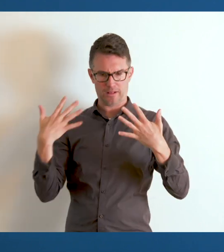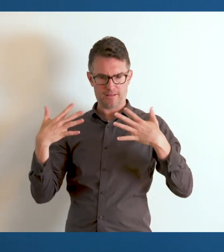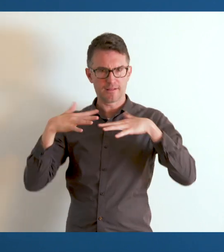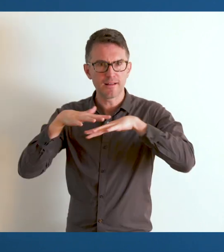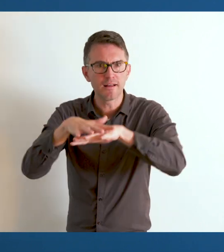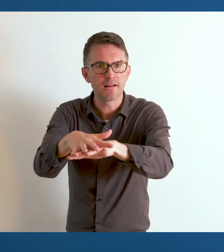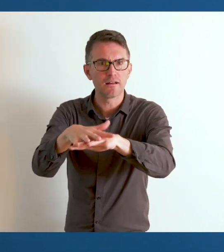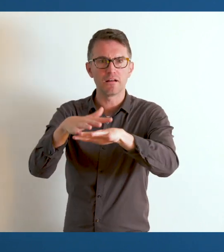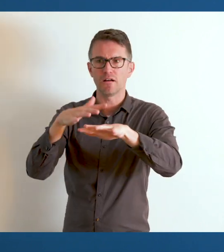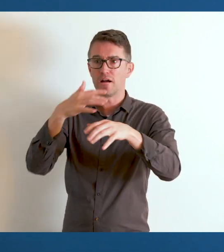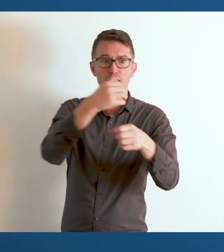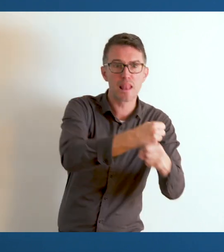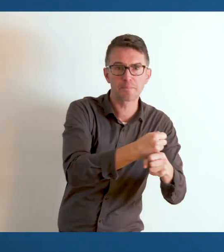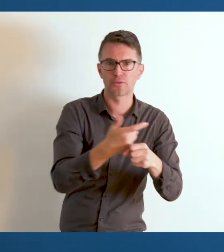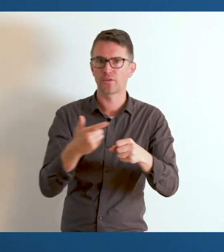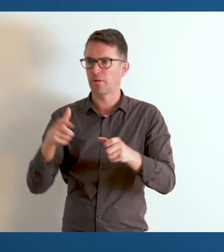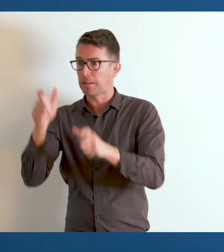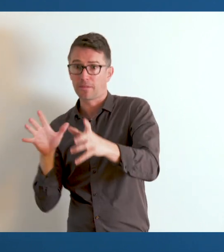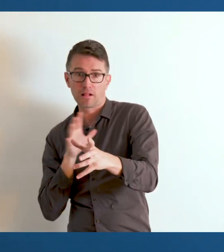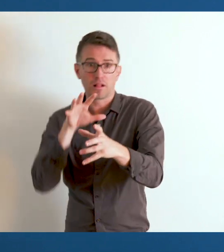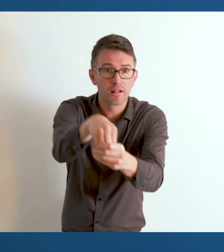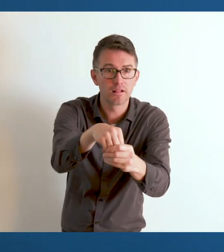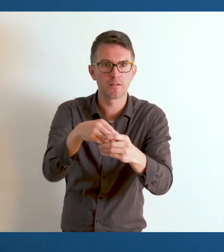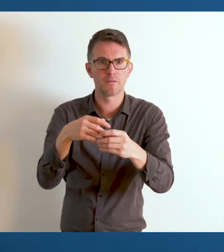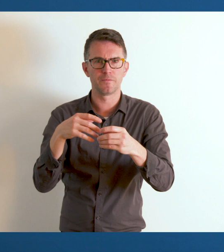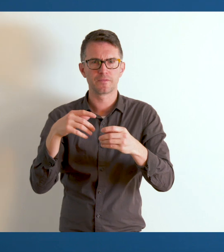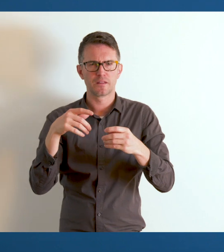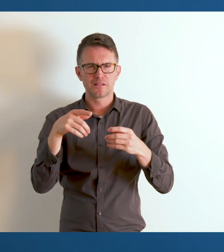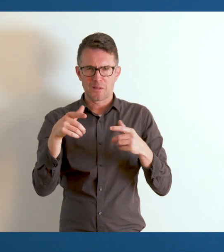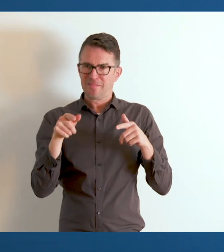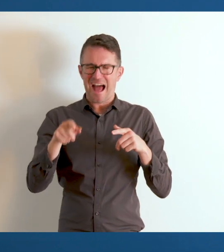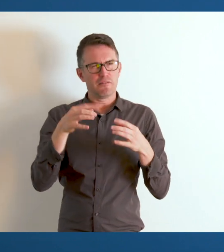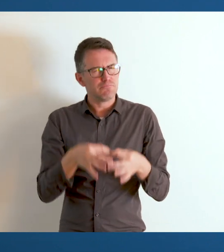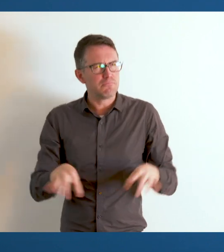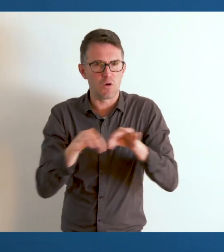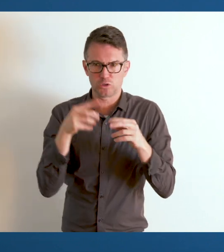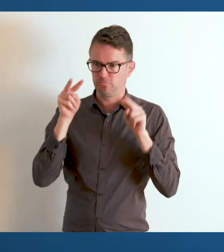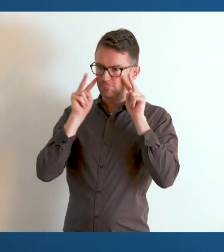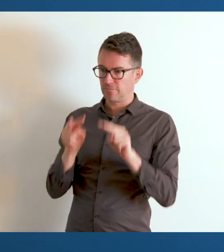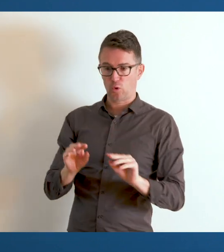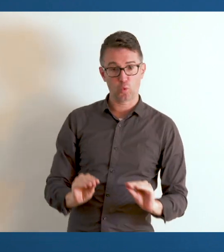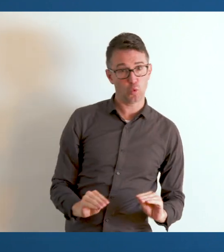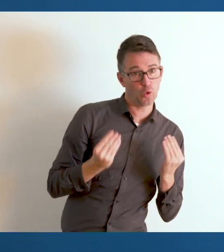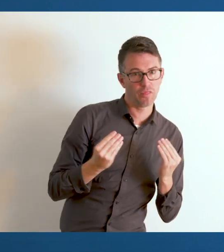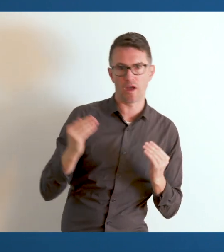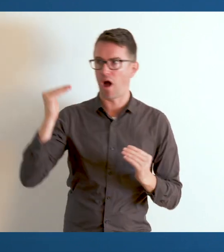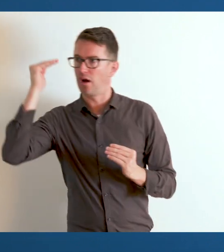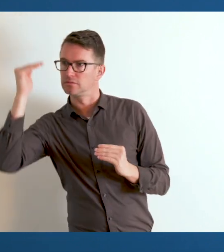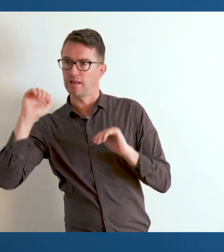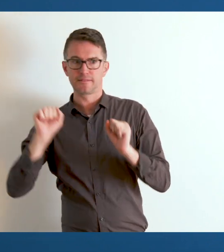education module and the labor force survey module, we're looking at participation, two important elements